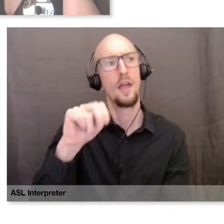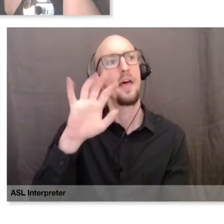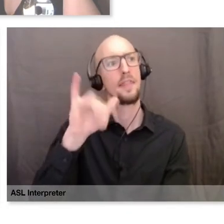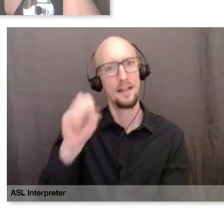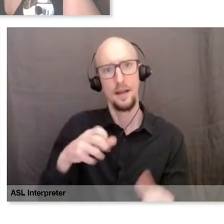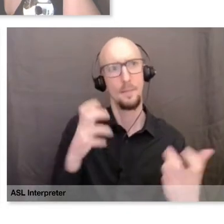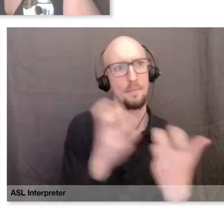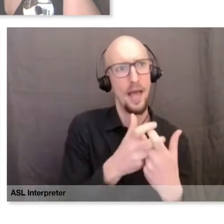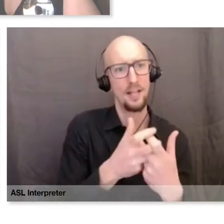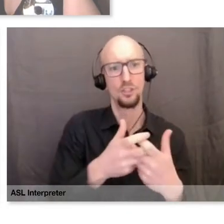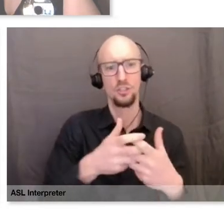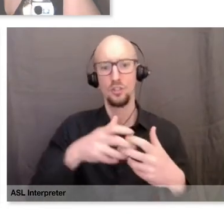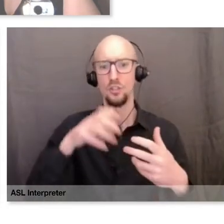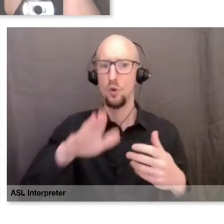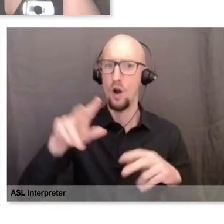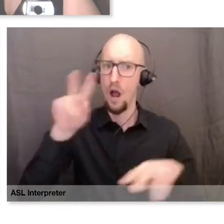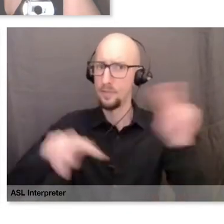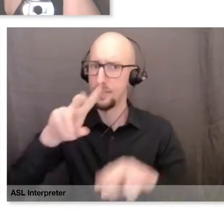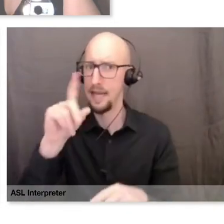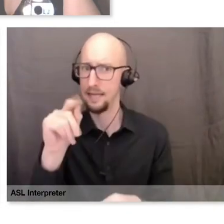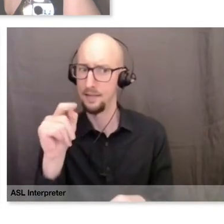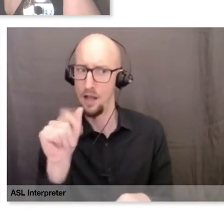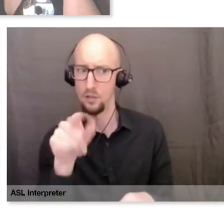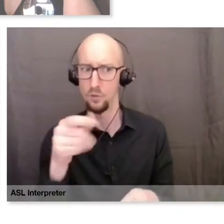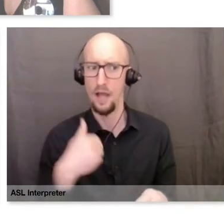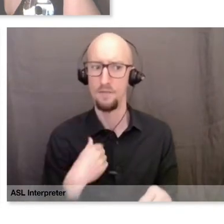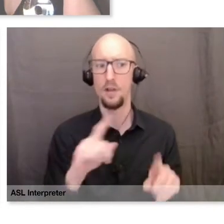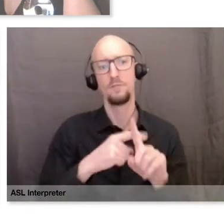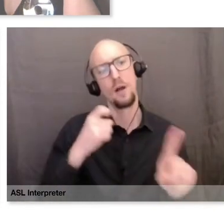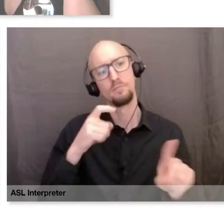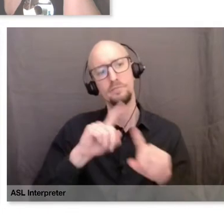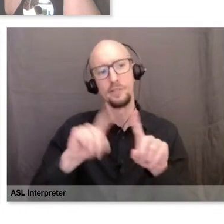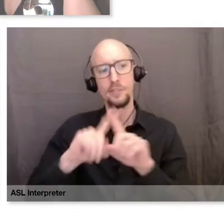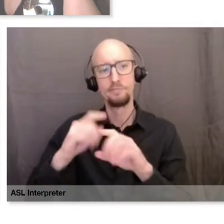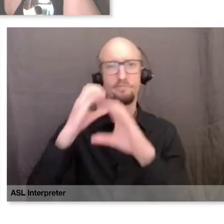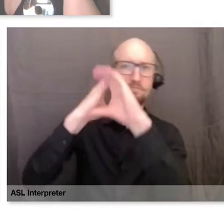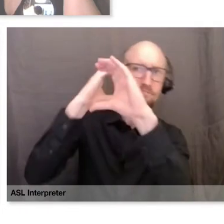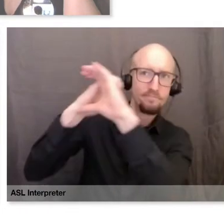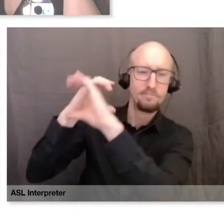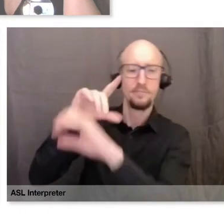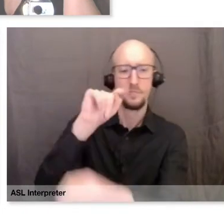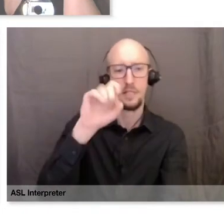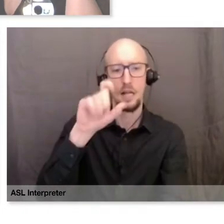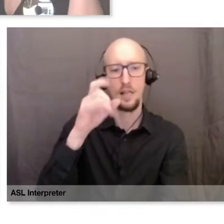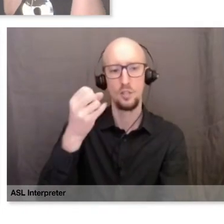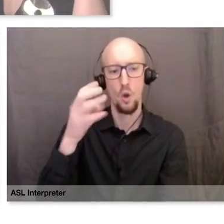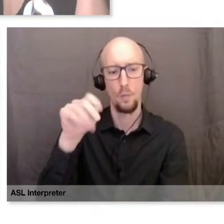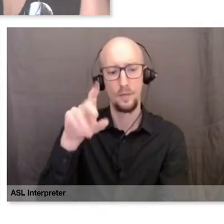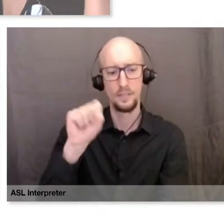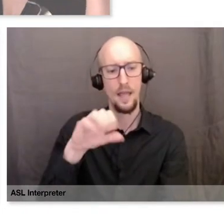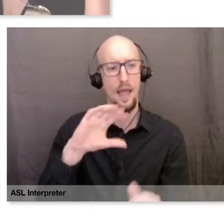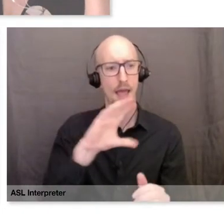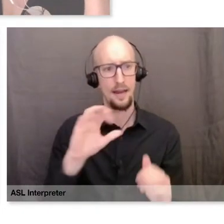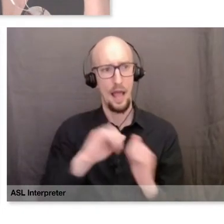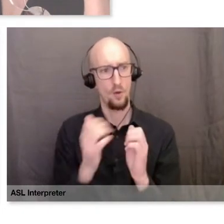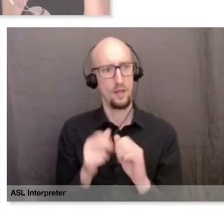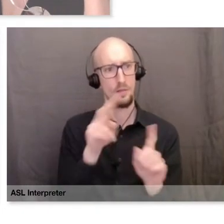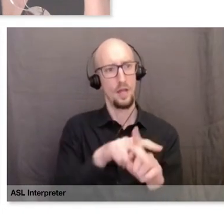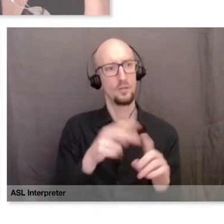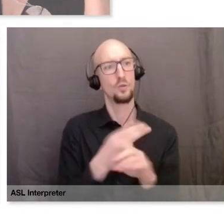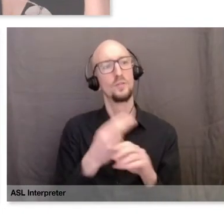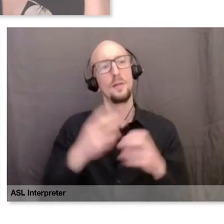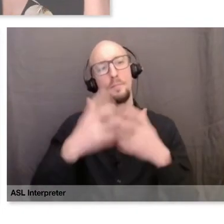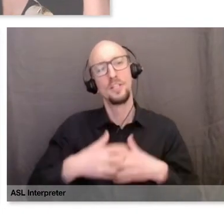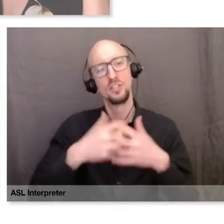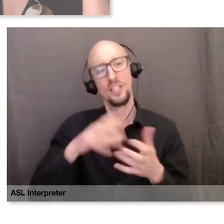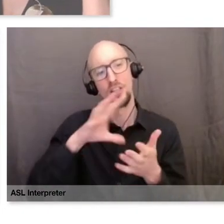you have from various telescopes, and to do and how they do that using machine learning